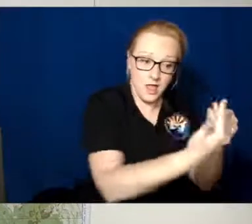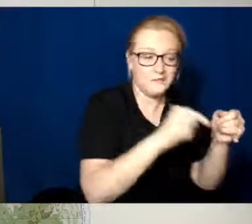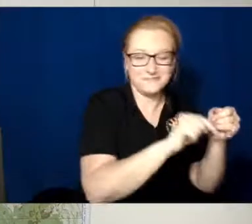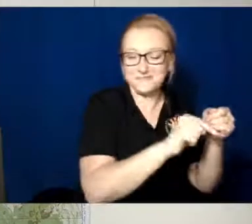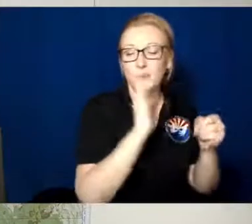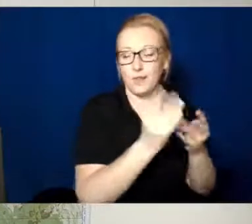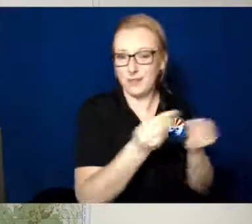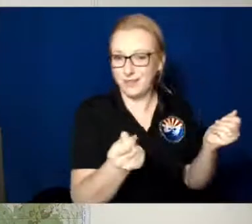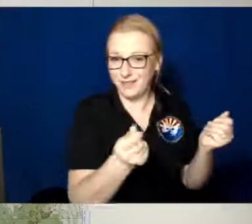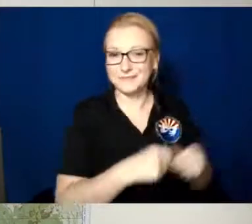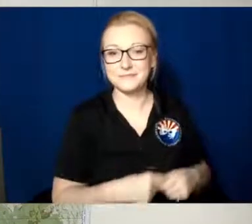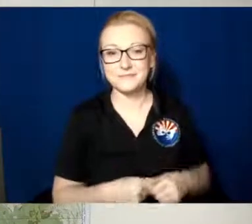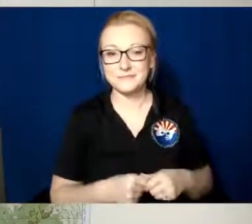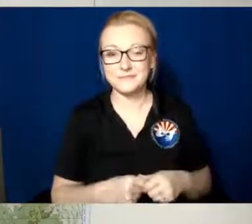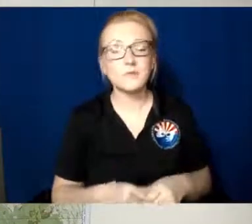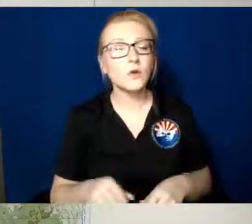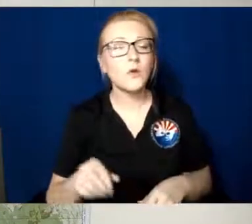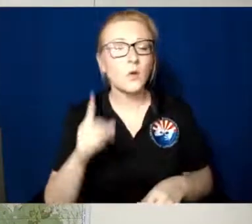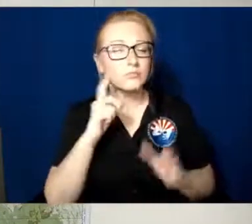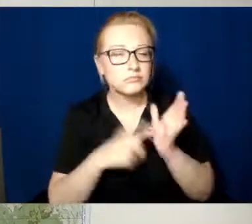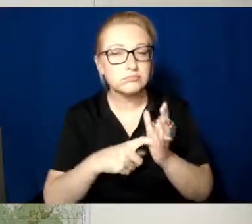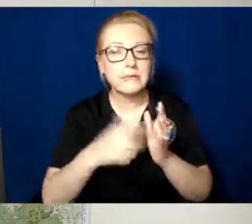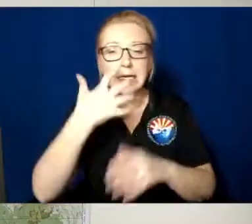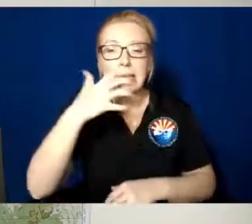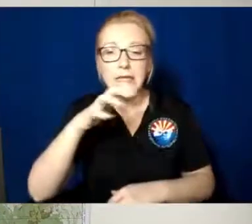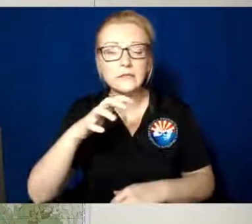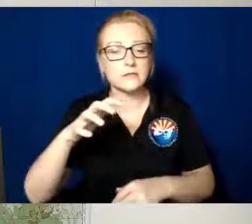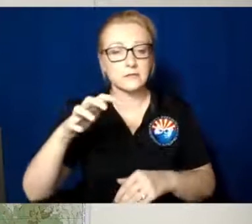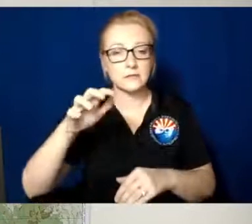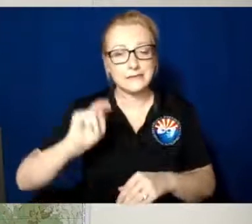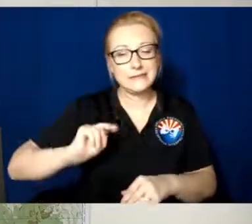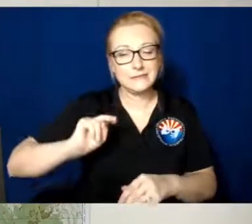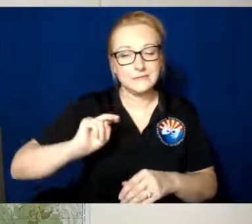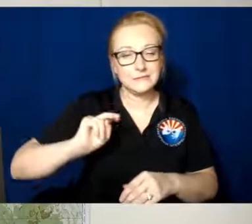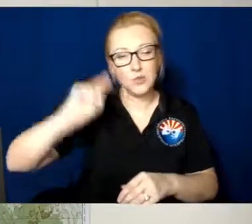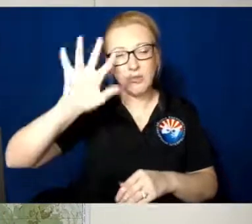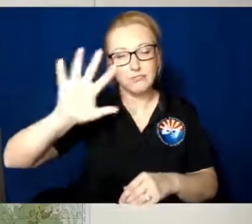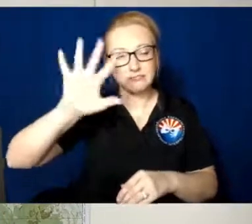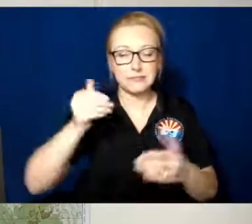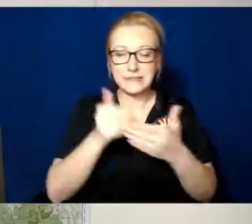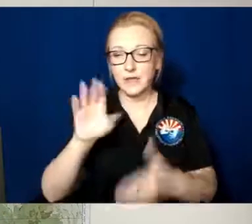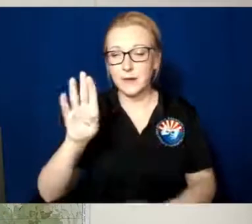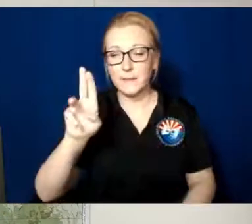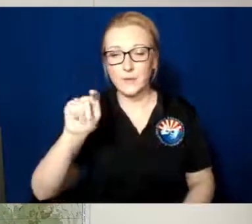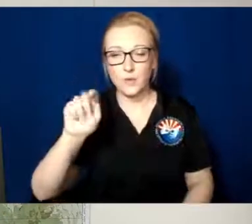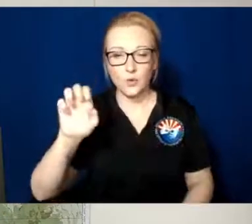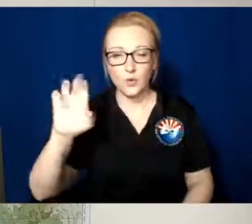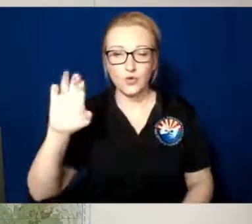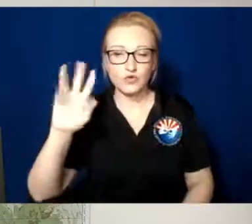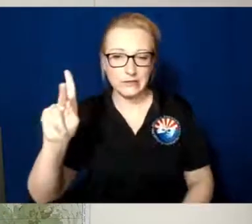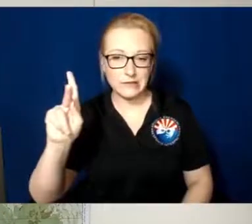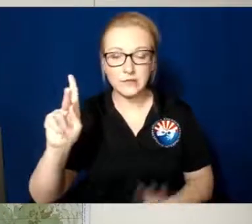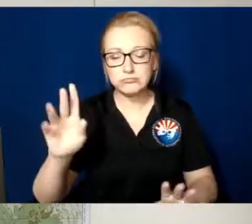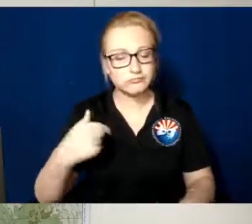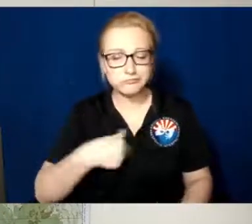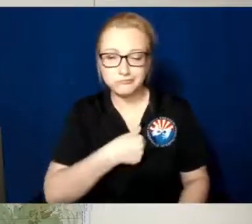well. Only heat that we're seeing is up here in the very upper end of Butte Creek. Not a concern, but people might see some smoke in that